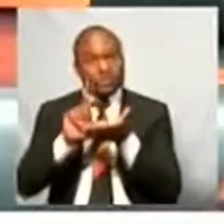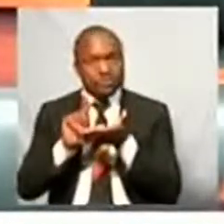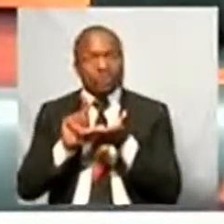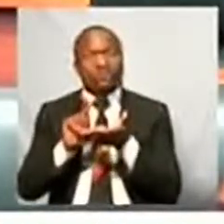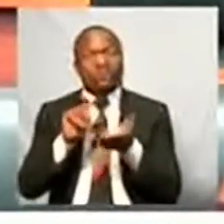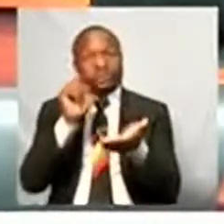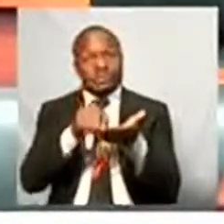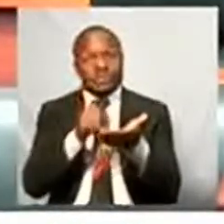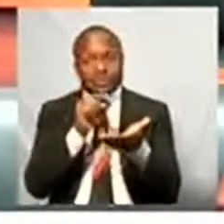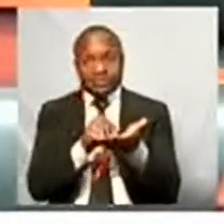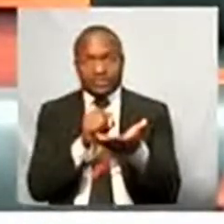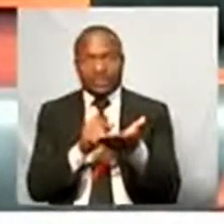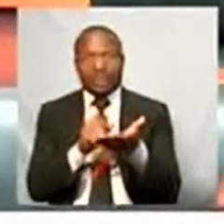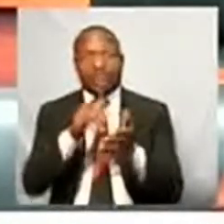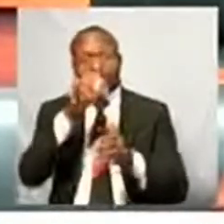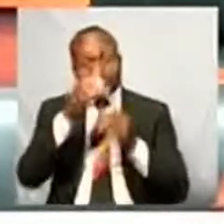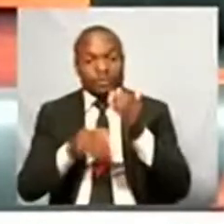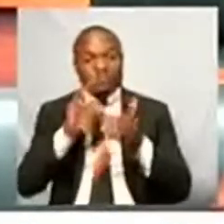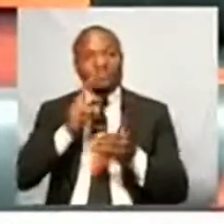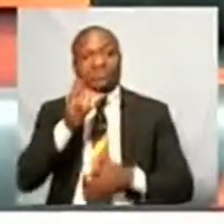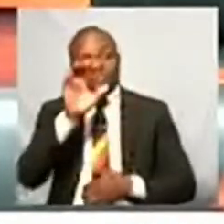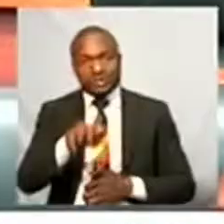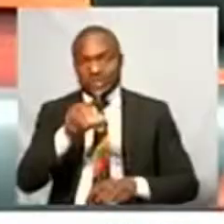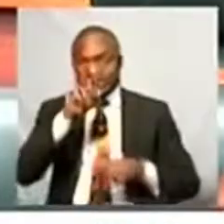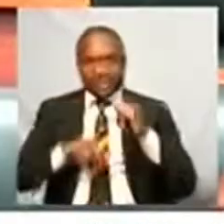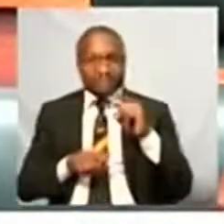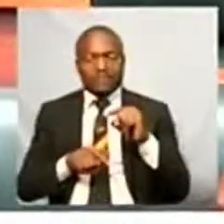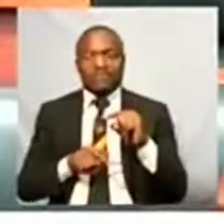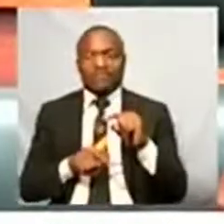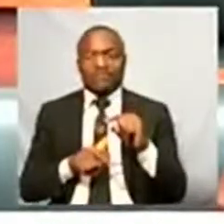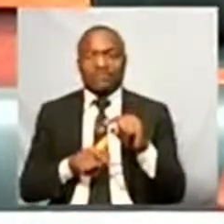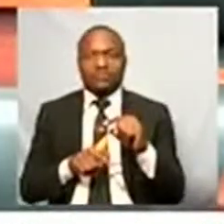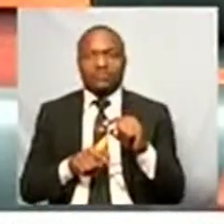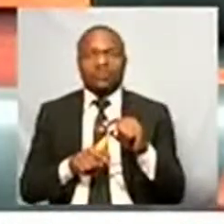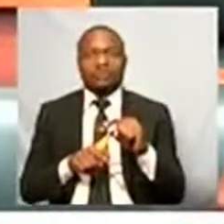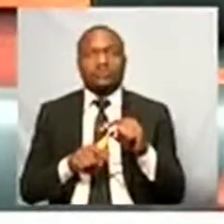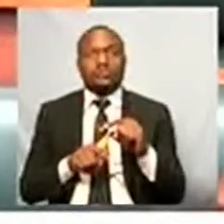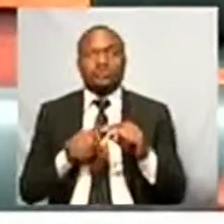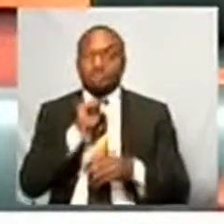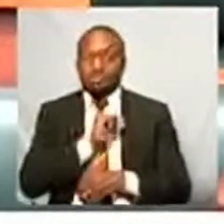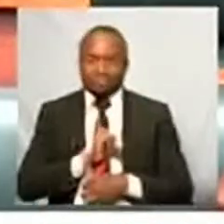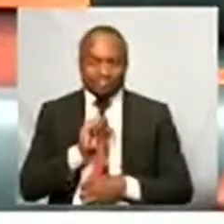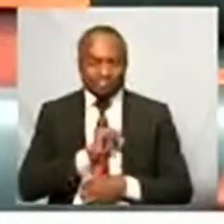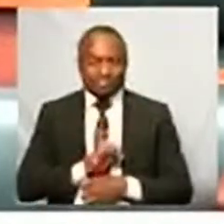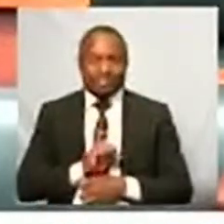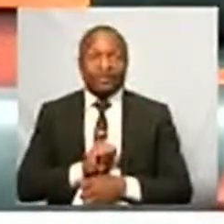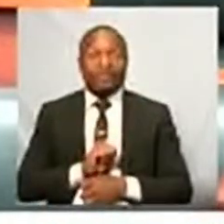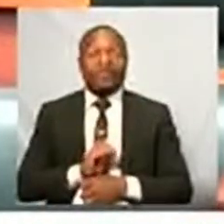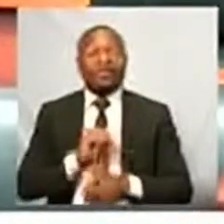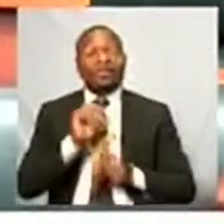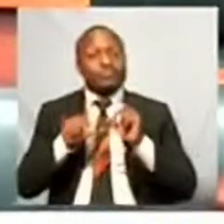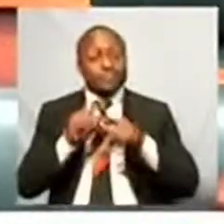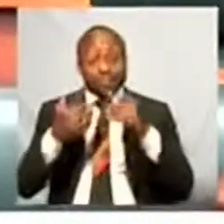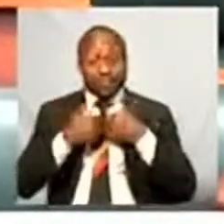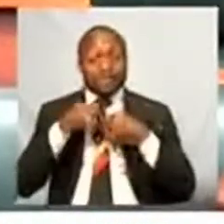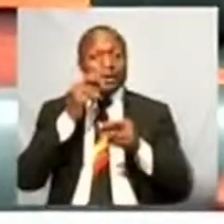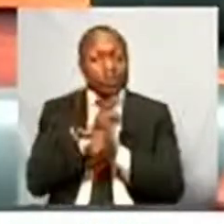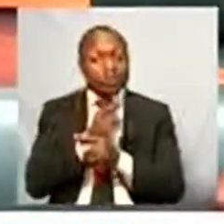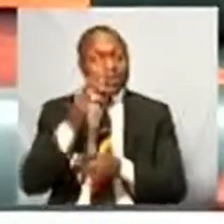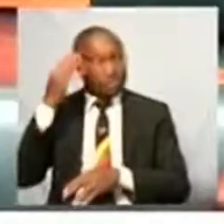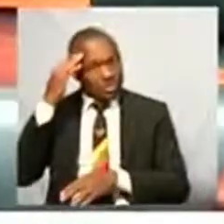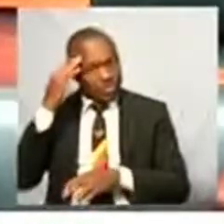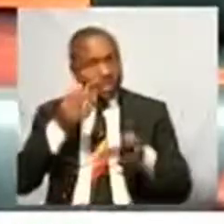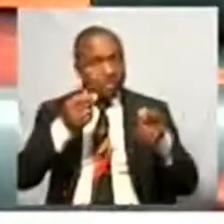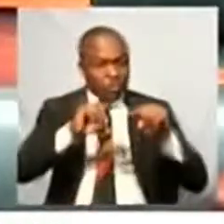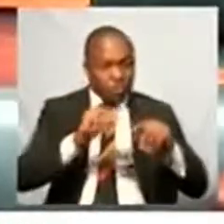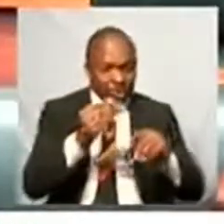Madam Speaker, this clause has to be there. There cannot be any exceptions or excuses. Clients have a right, Madam Speaker, to know